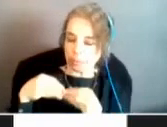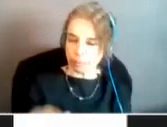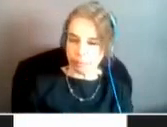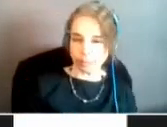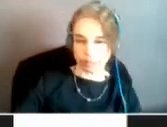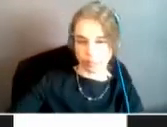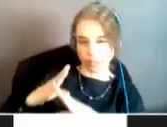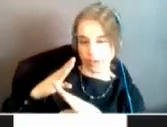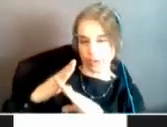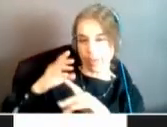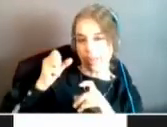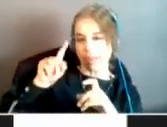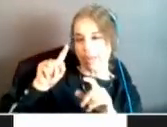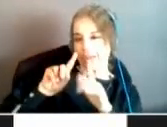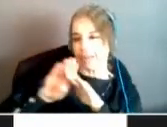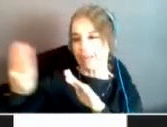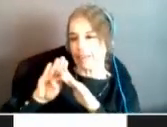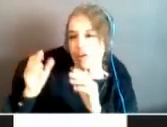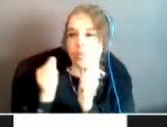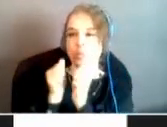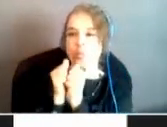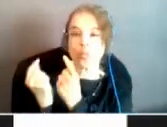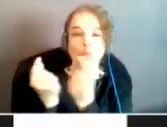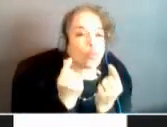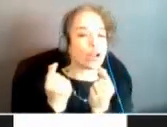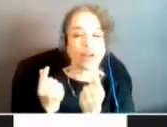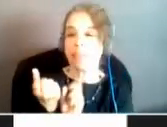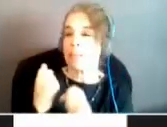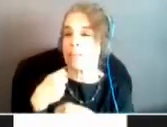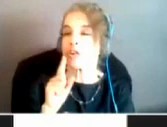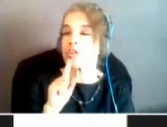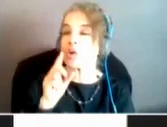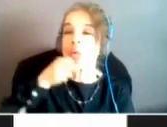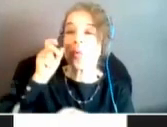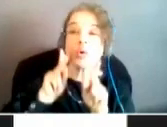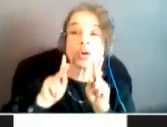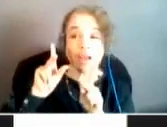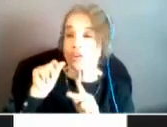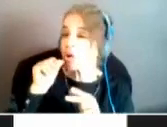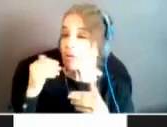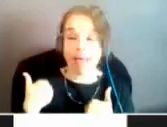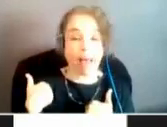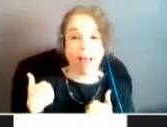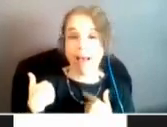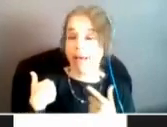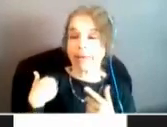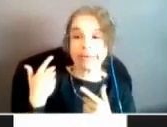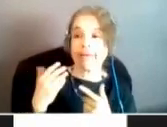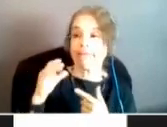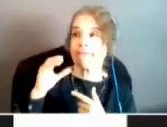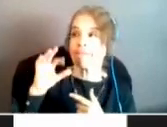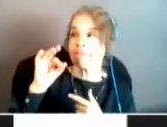Blocking the exit, has to do with, making sure that older people do not have access to